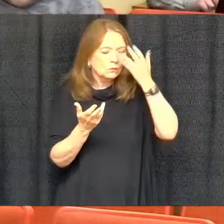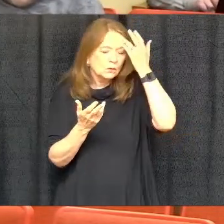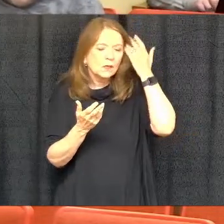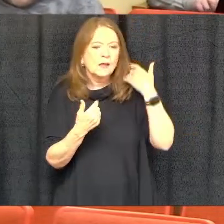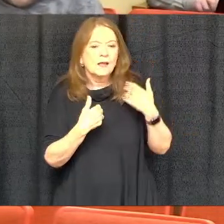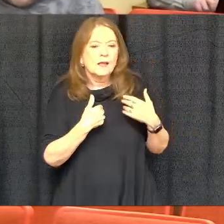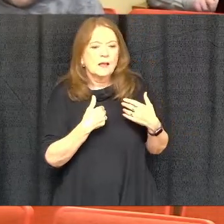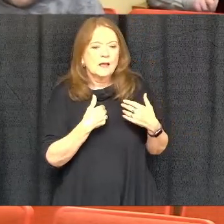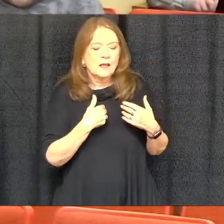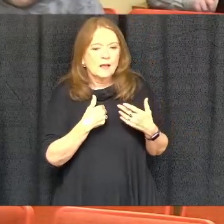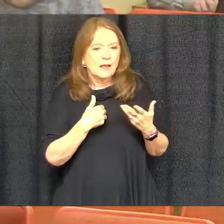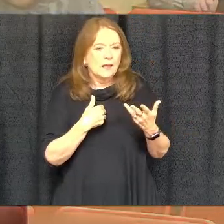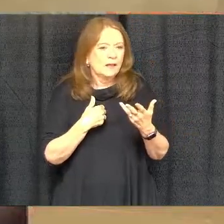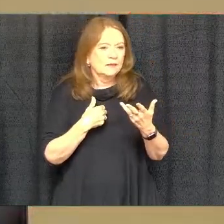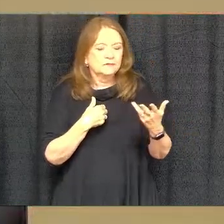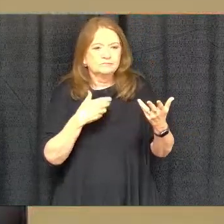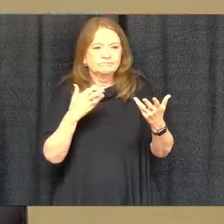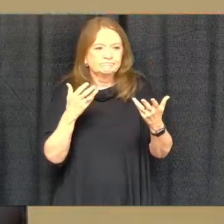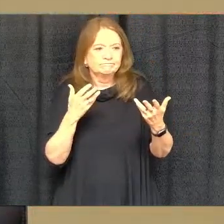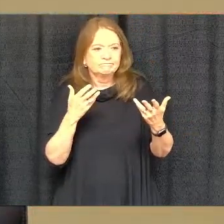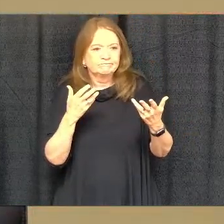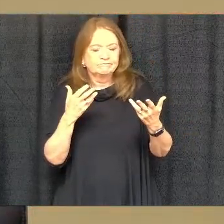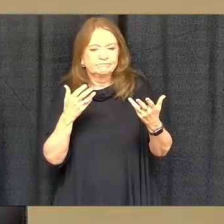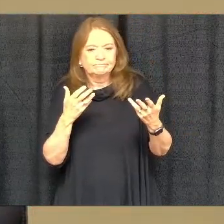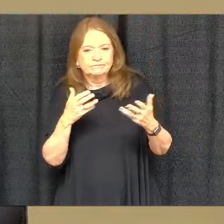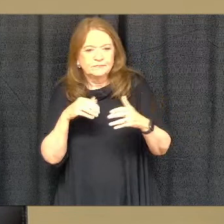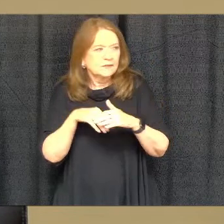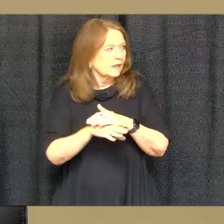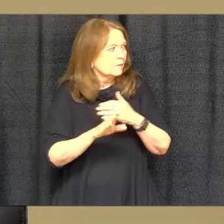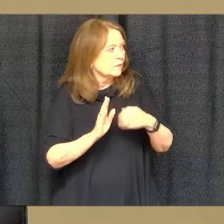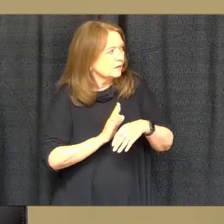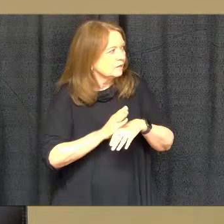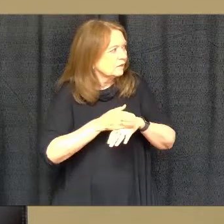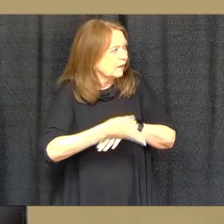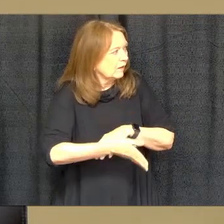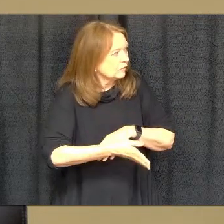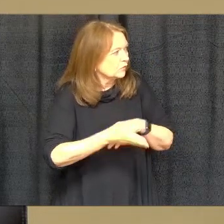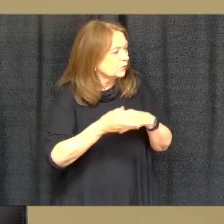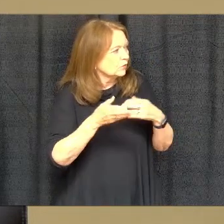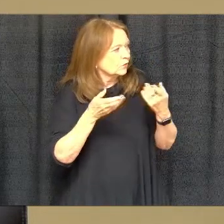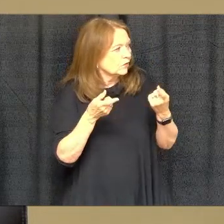I came in after the Parkway discussion had happened.